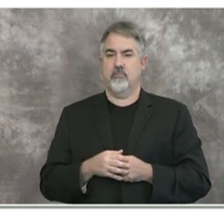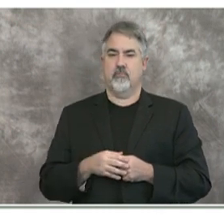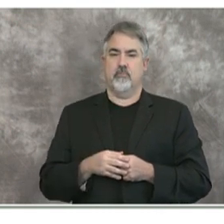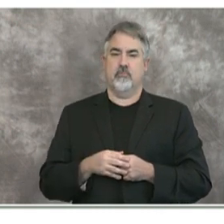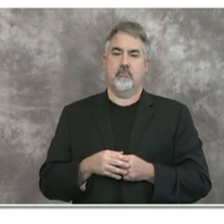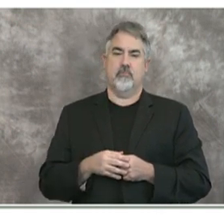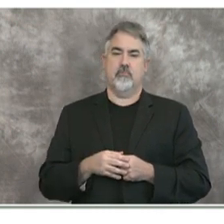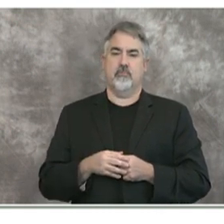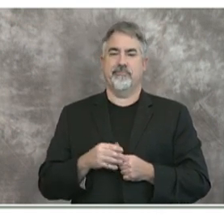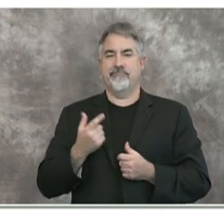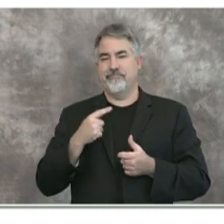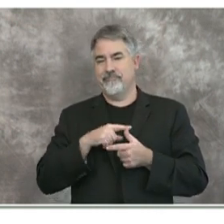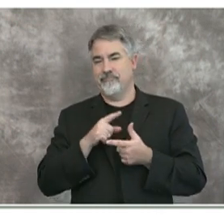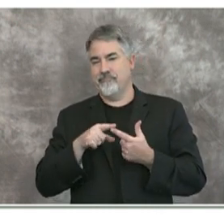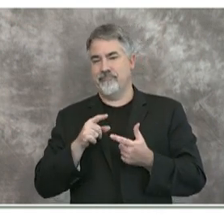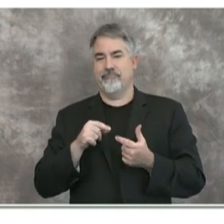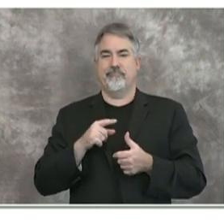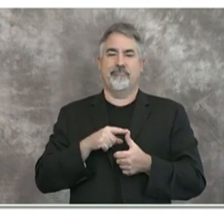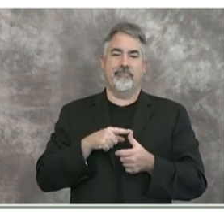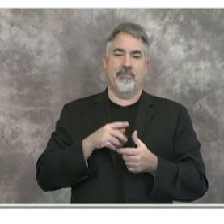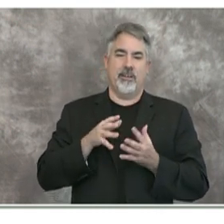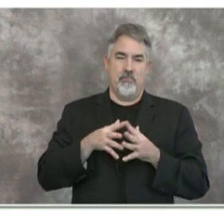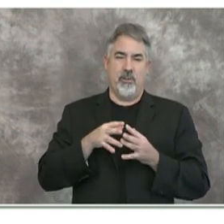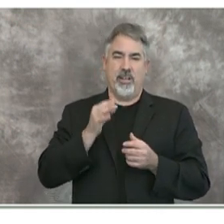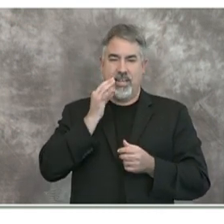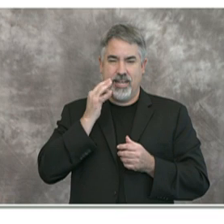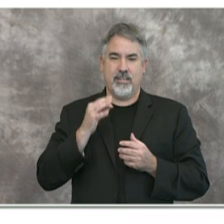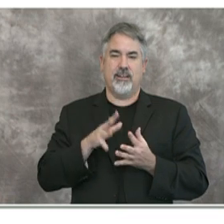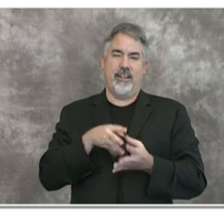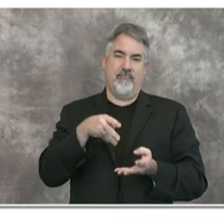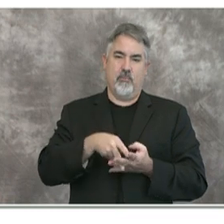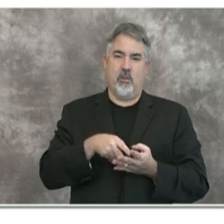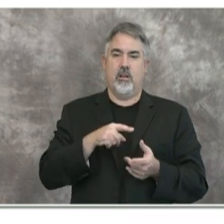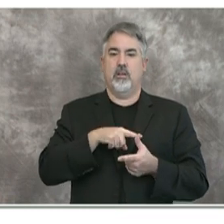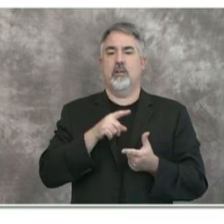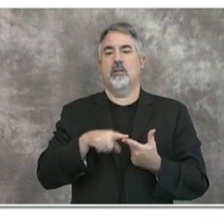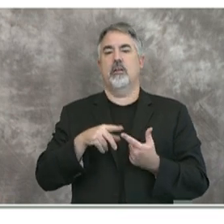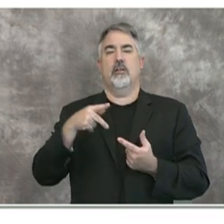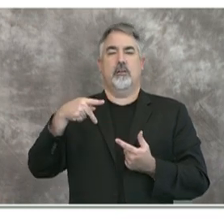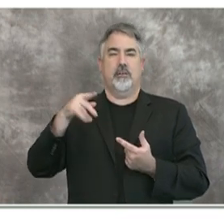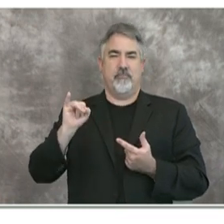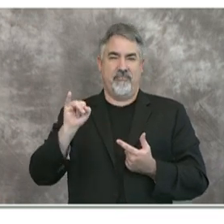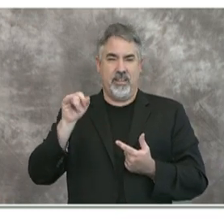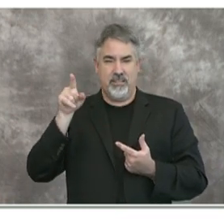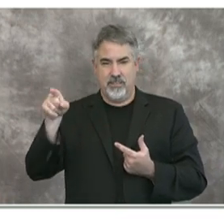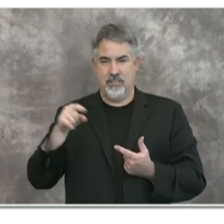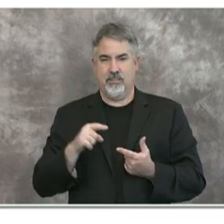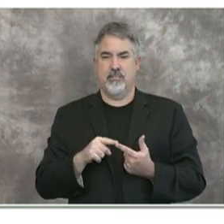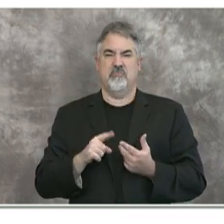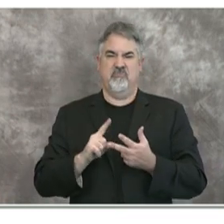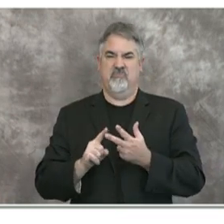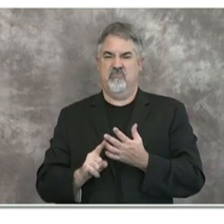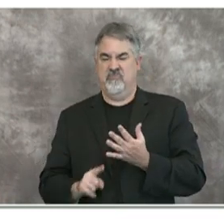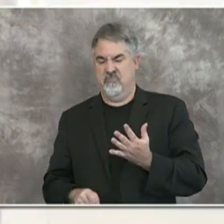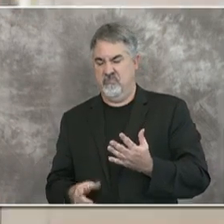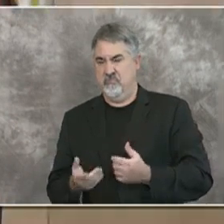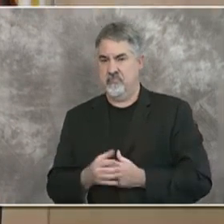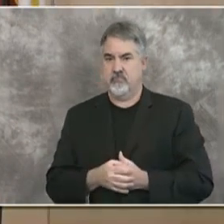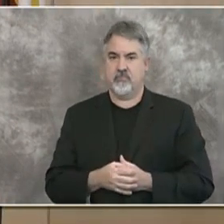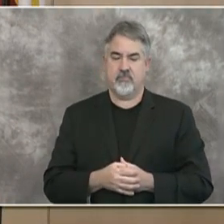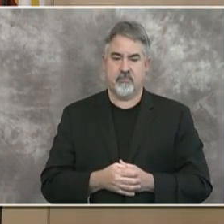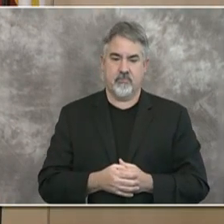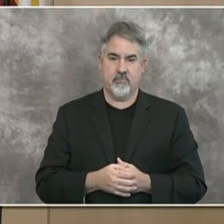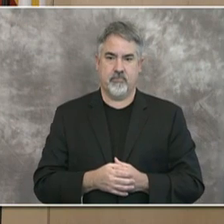for American Indians, Pacific Islanders, and multiple races. My